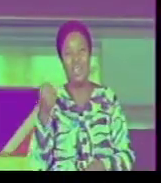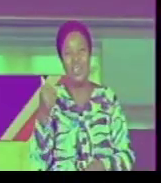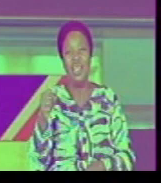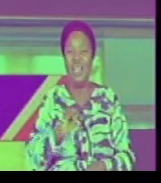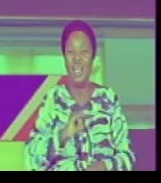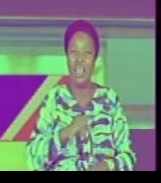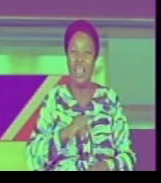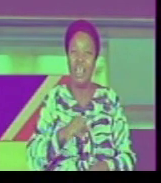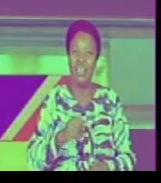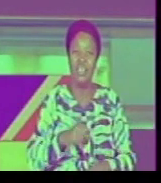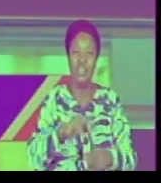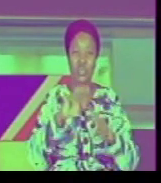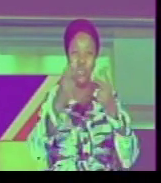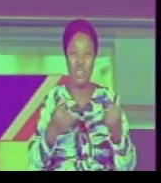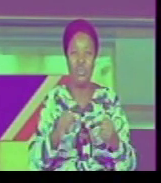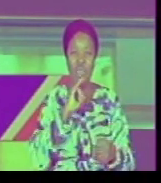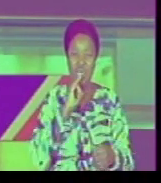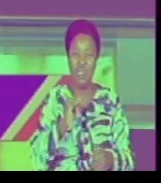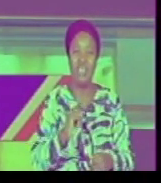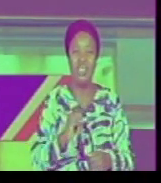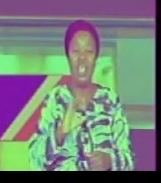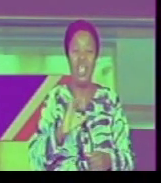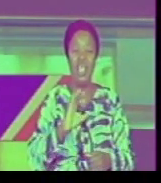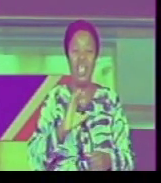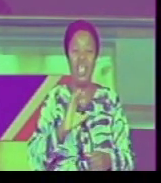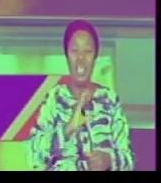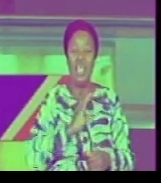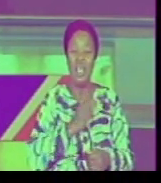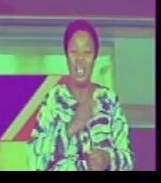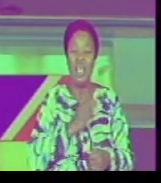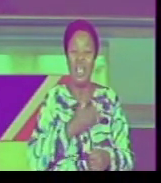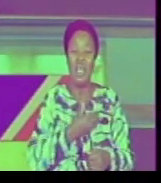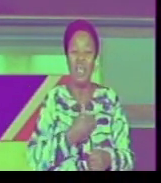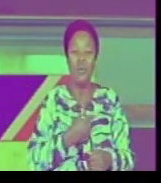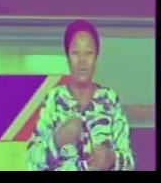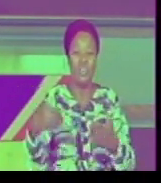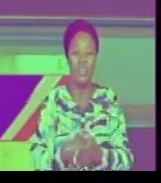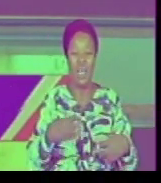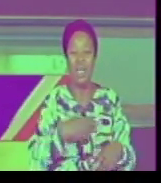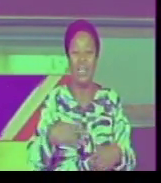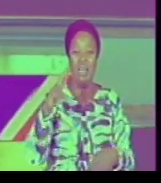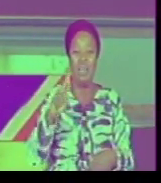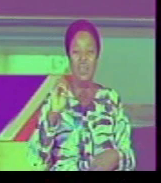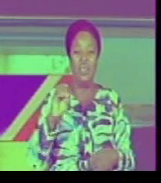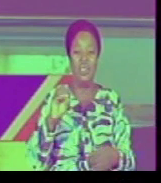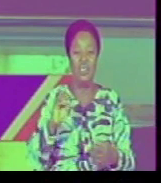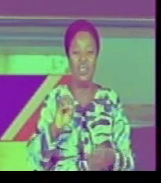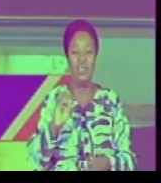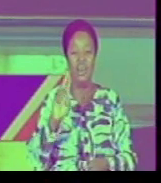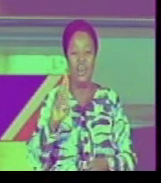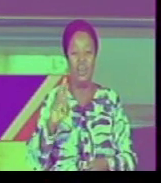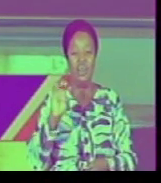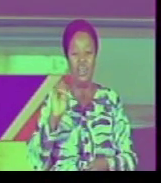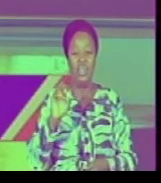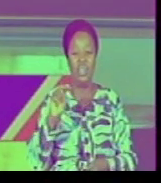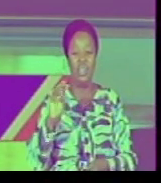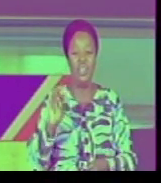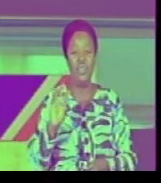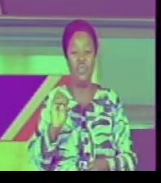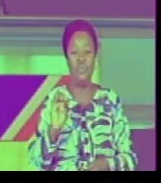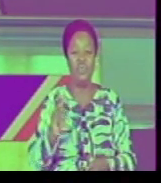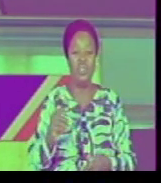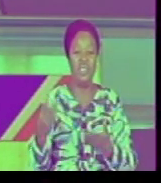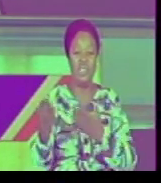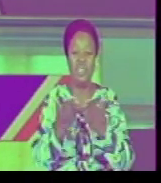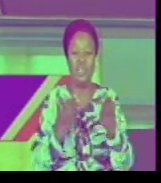and renewed service before the covenant-keeping God. Our